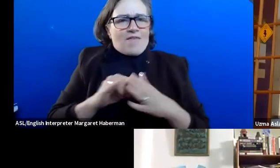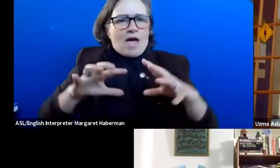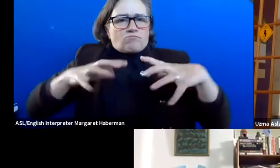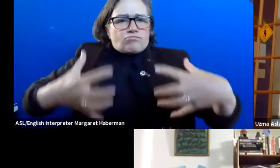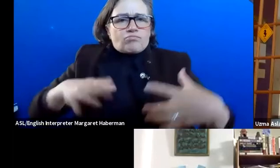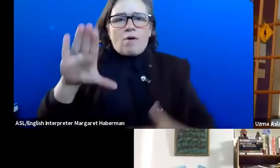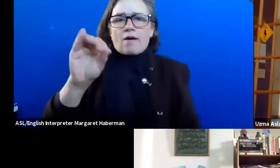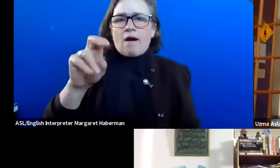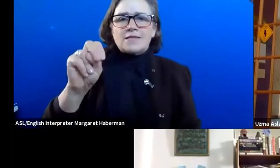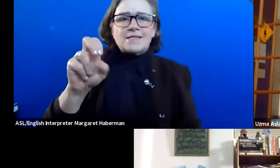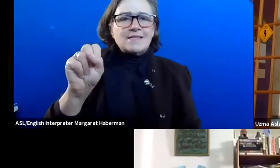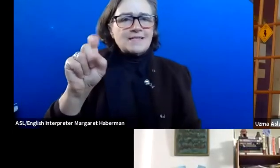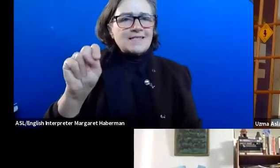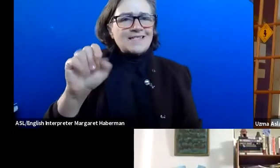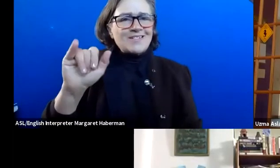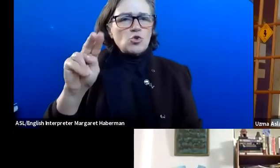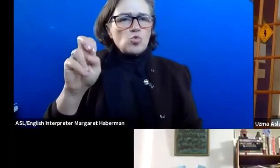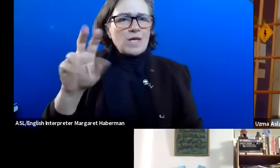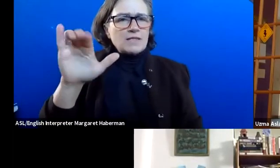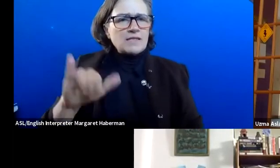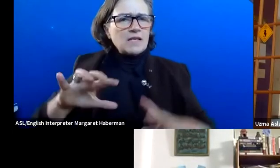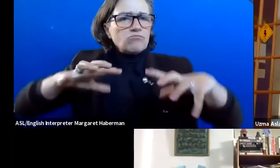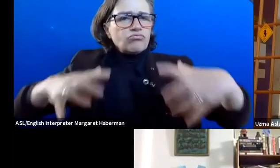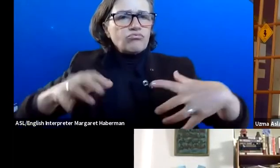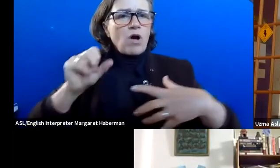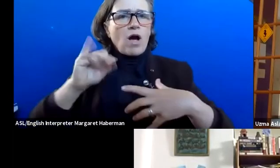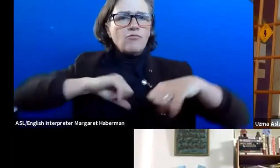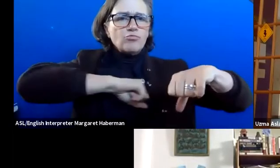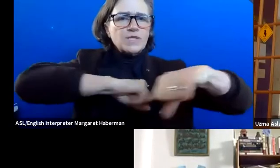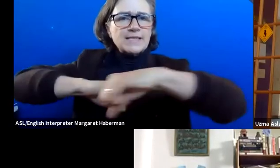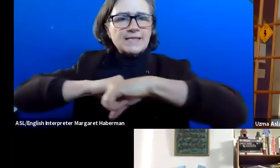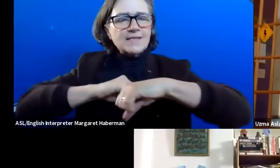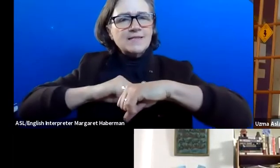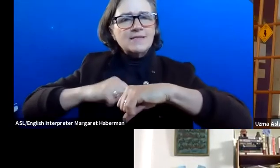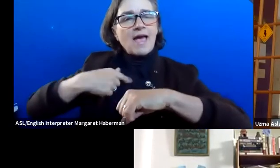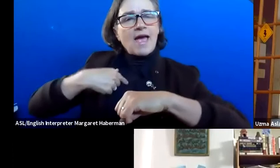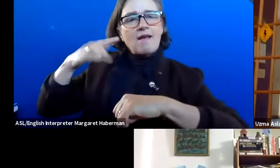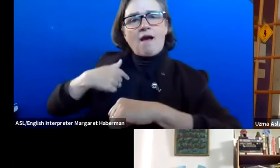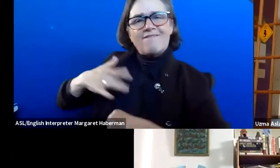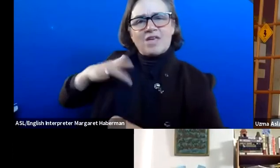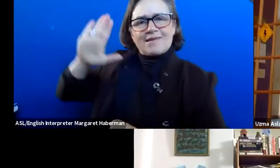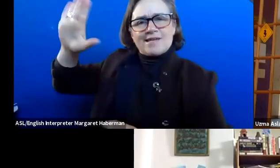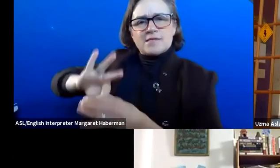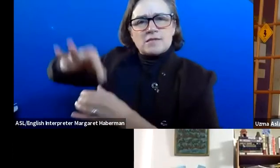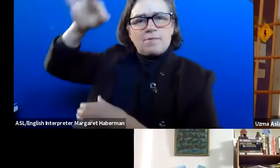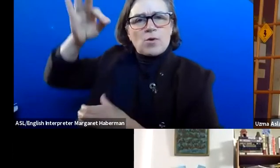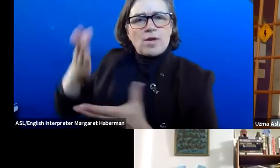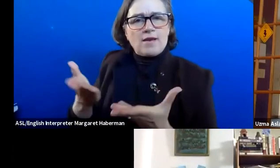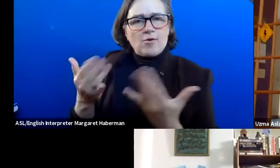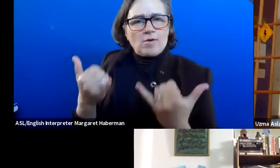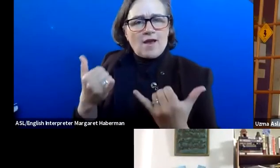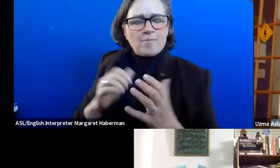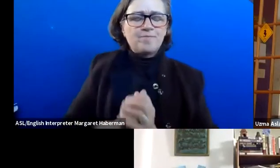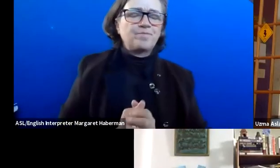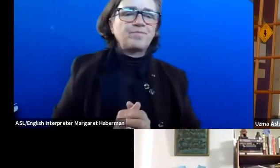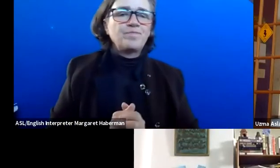his presence among us. So after that day, I first heard Dr. Hussain speak. I had the privilege of learning more.